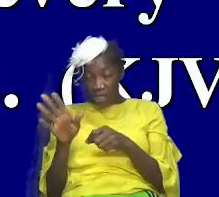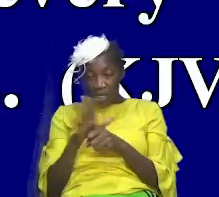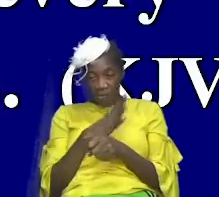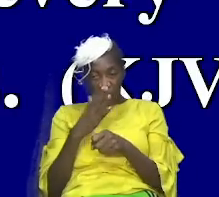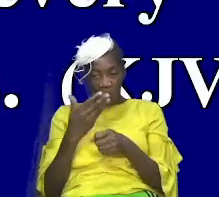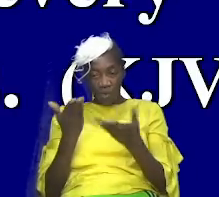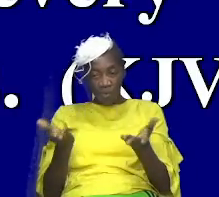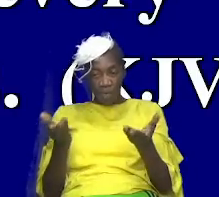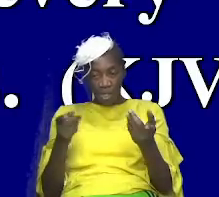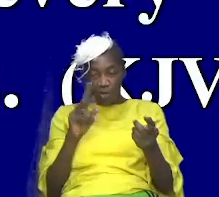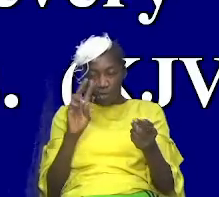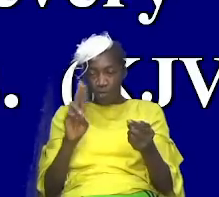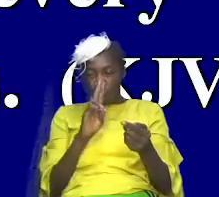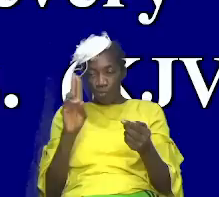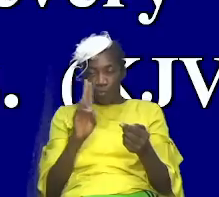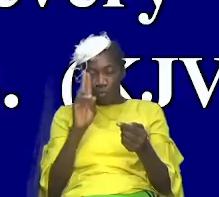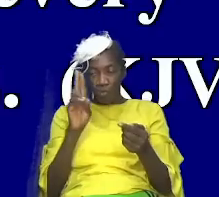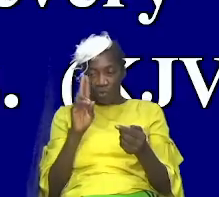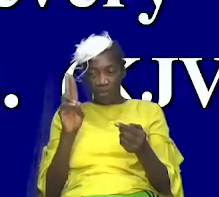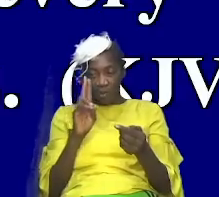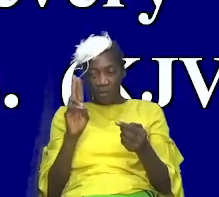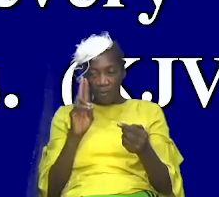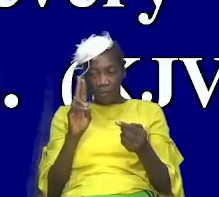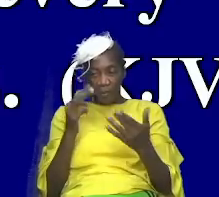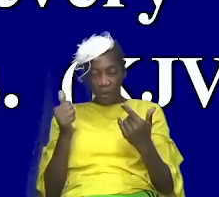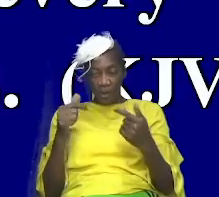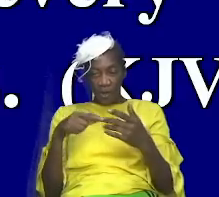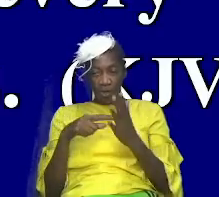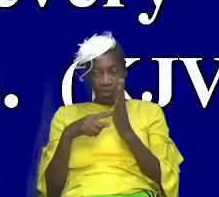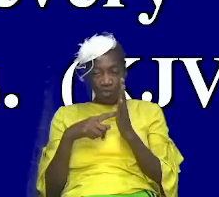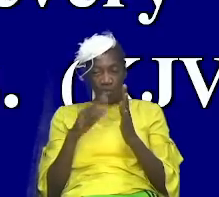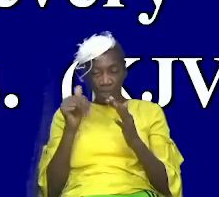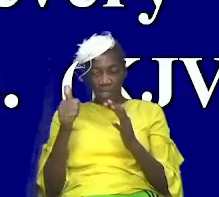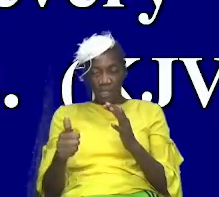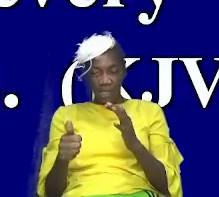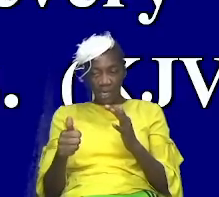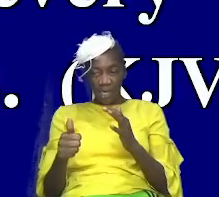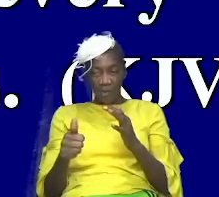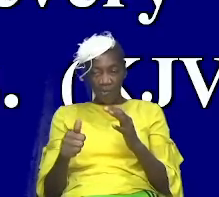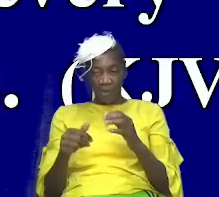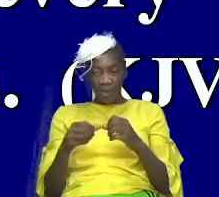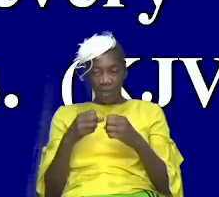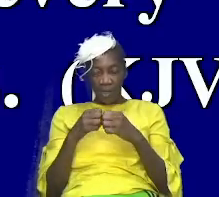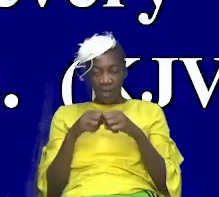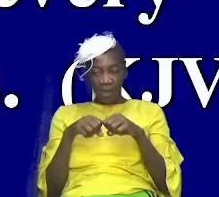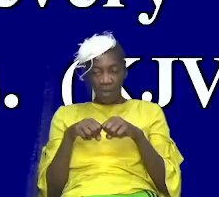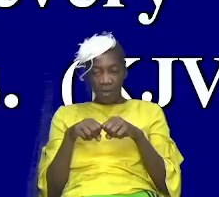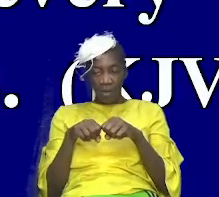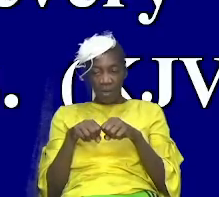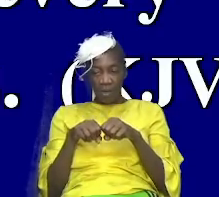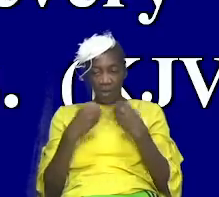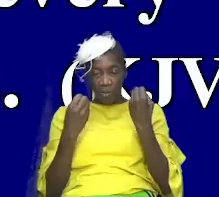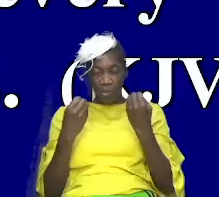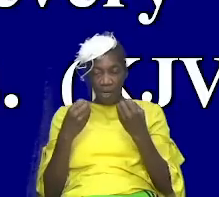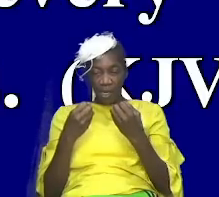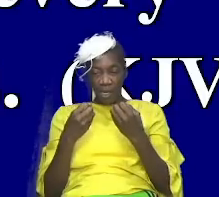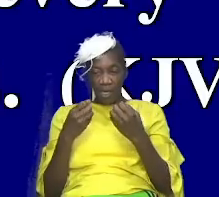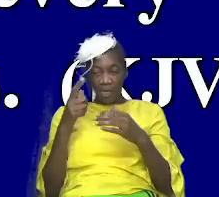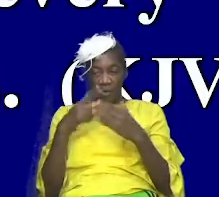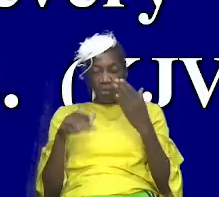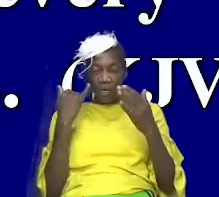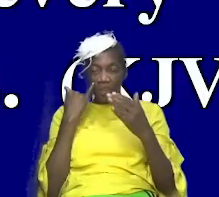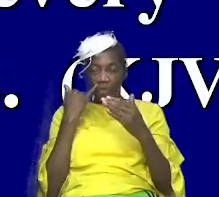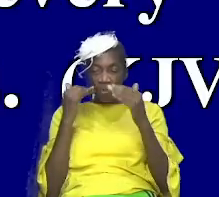you're using. Be careful how you're projecting yourself. Be careful how you're tearing down what's supposed to be building up.